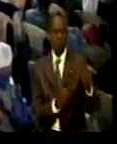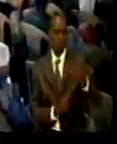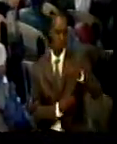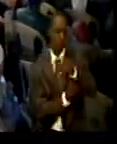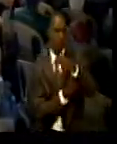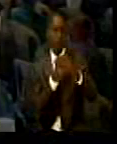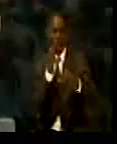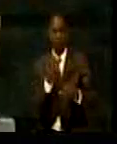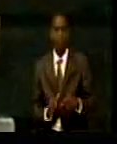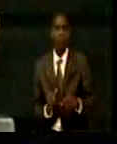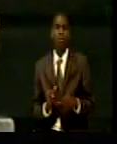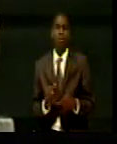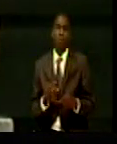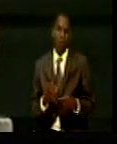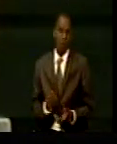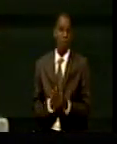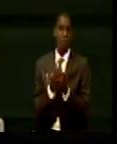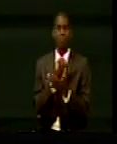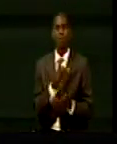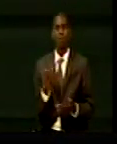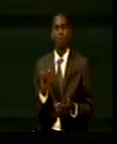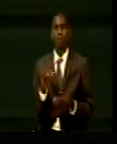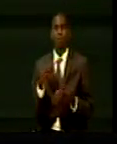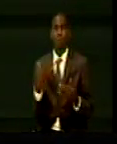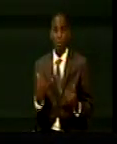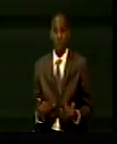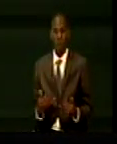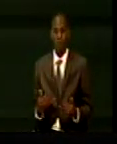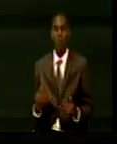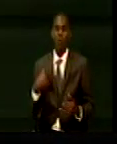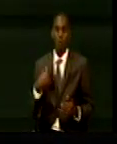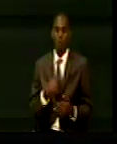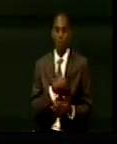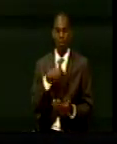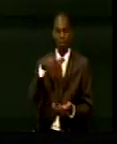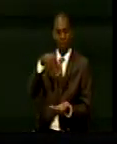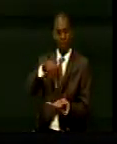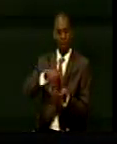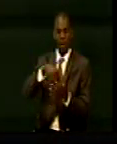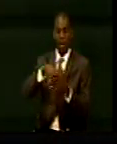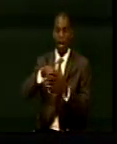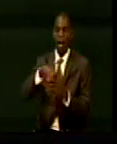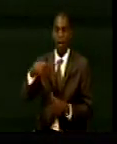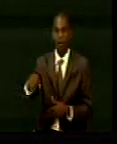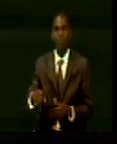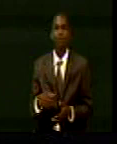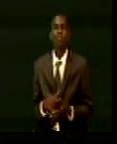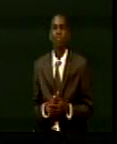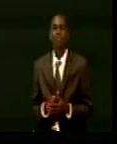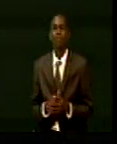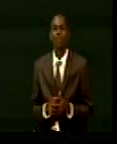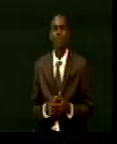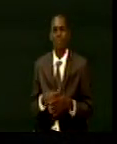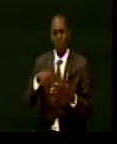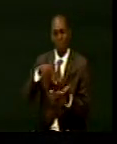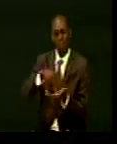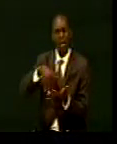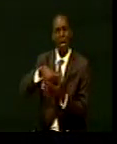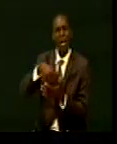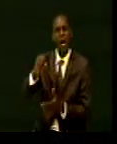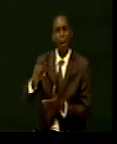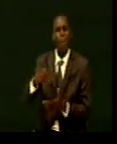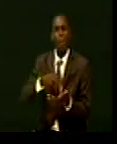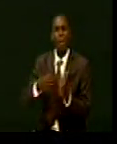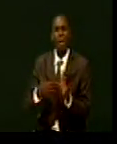distinctly. Now we stand out. We stand out. We stand out of the crowd.